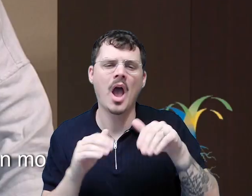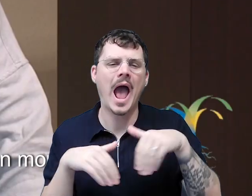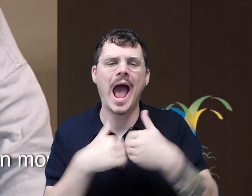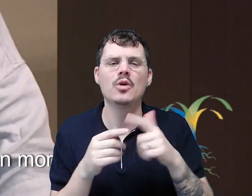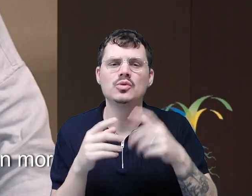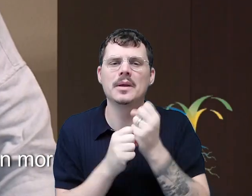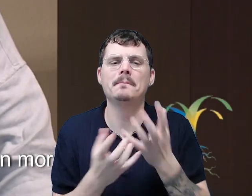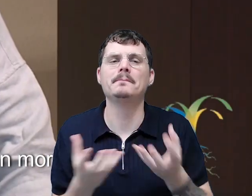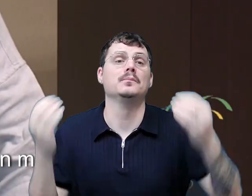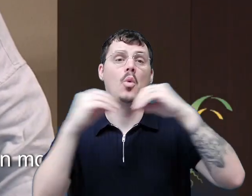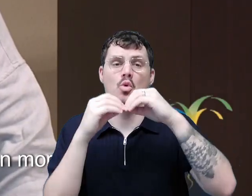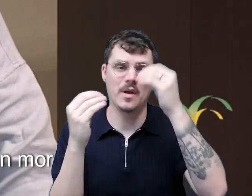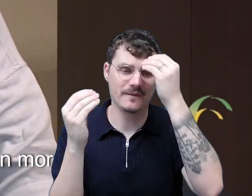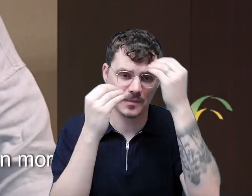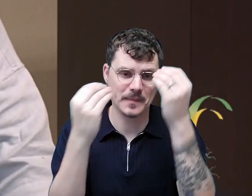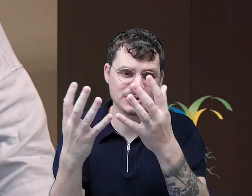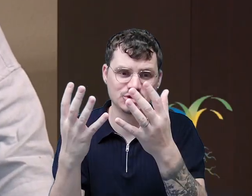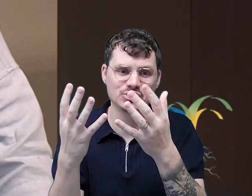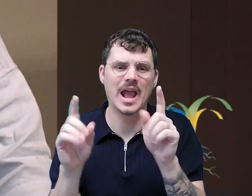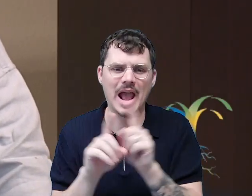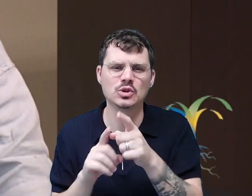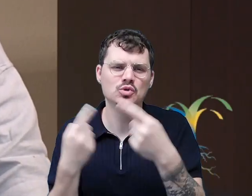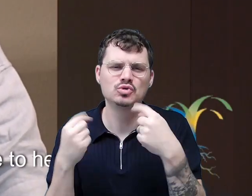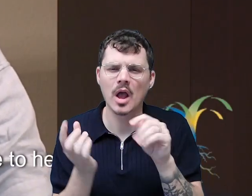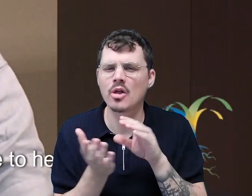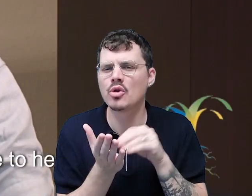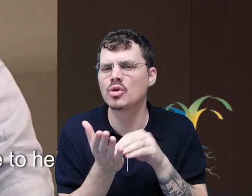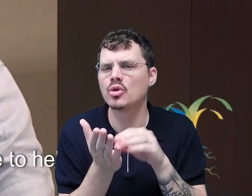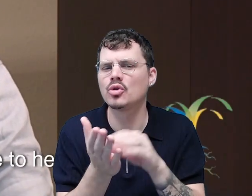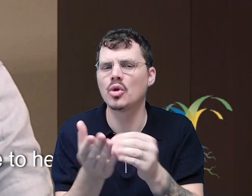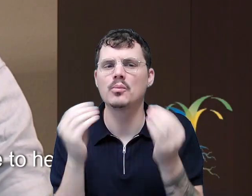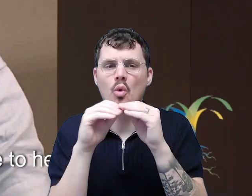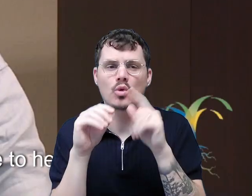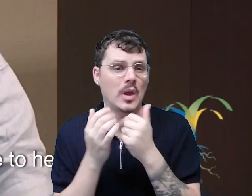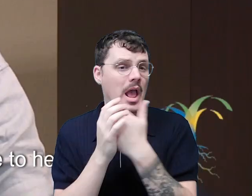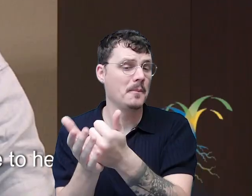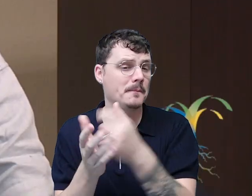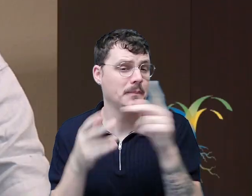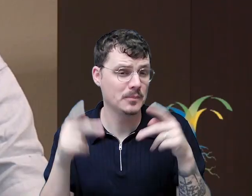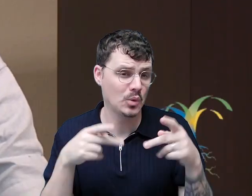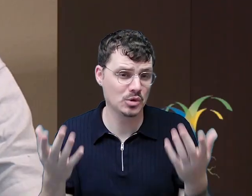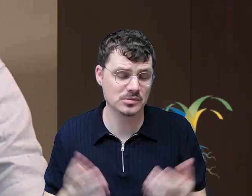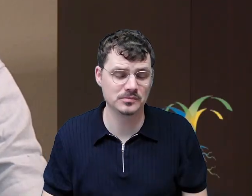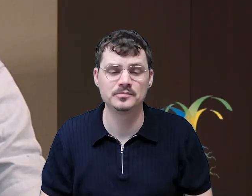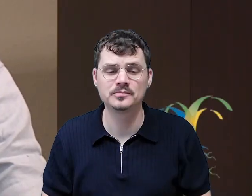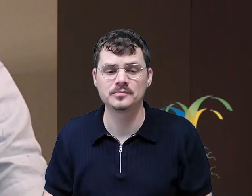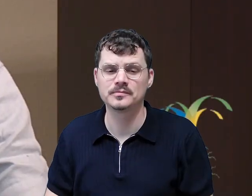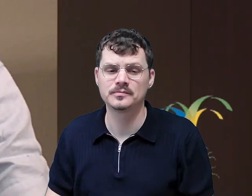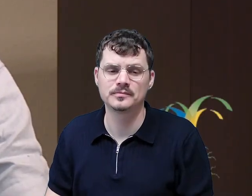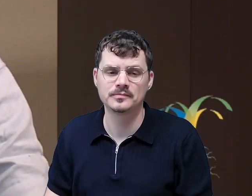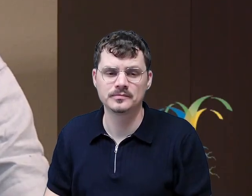lot of other places to get even more information as you try and learn more and more to help people.